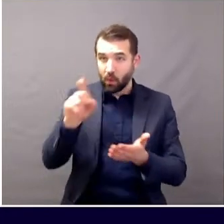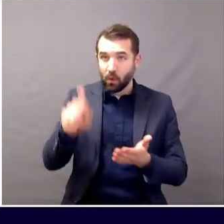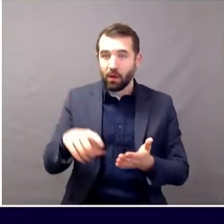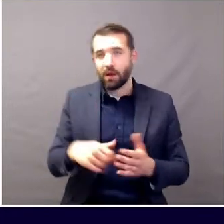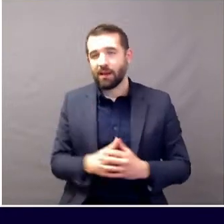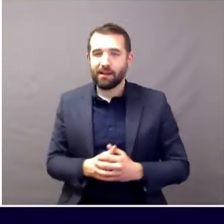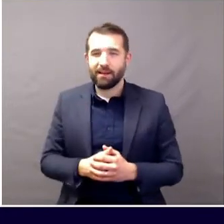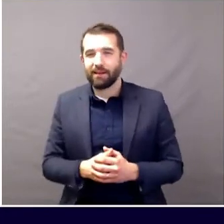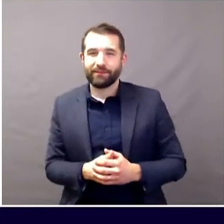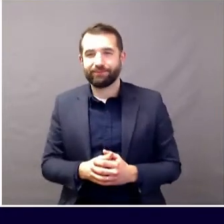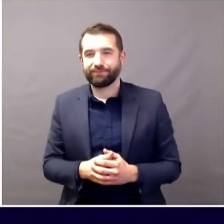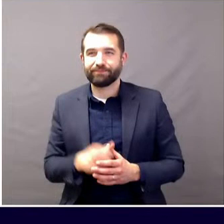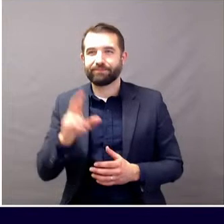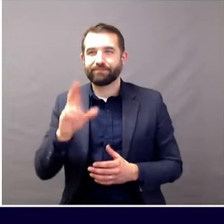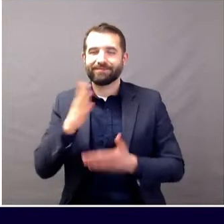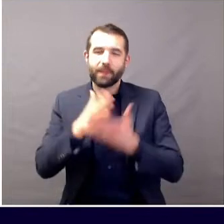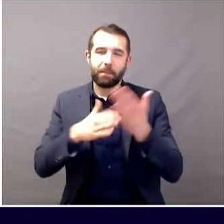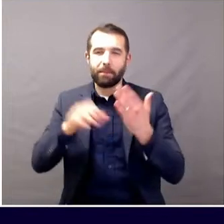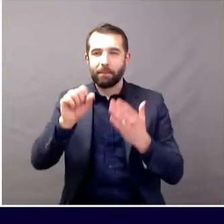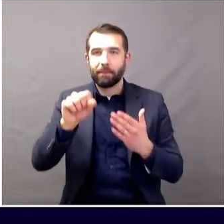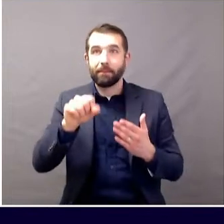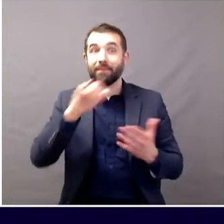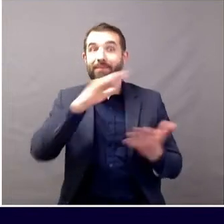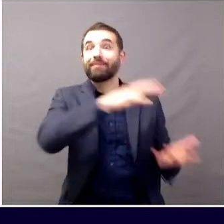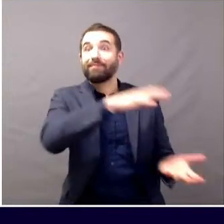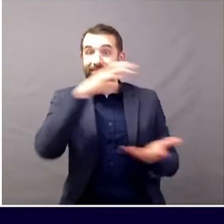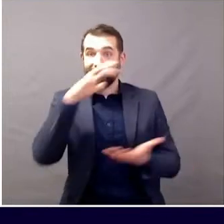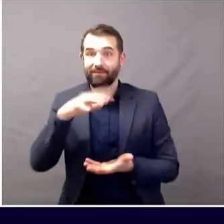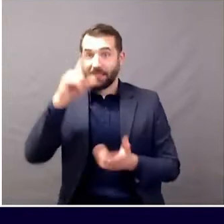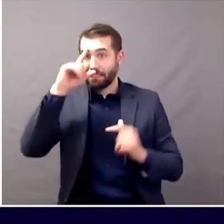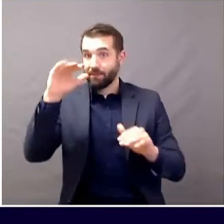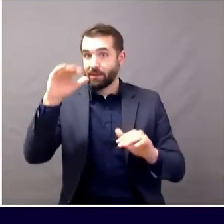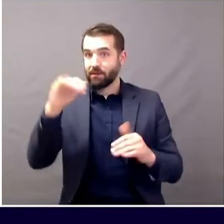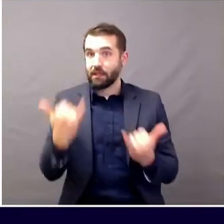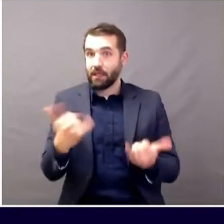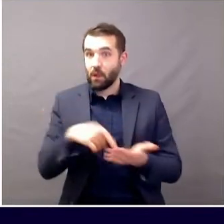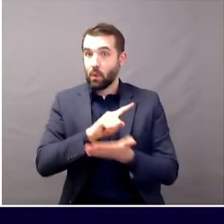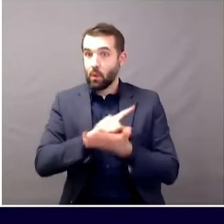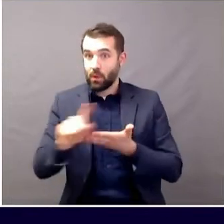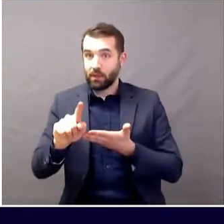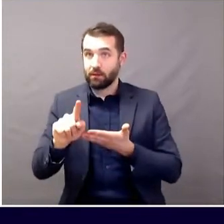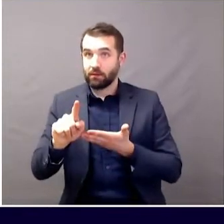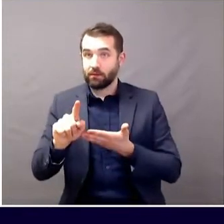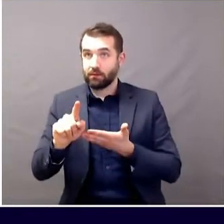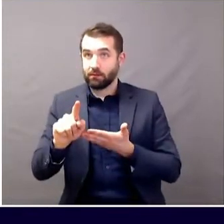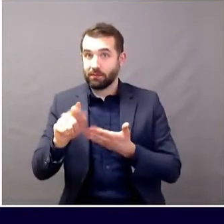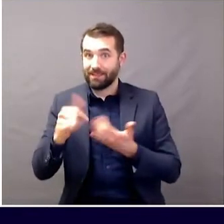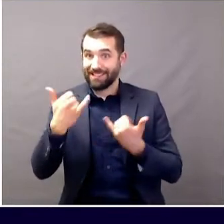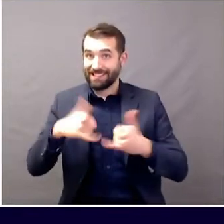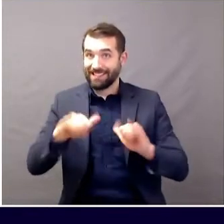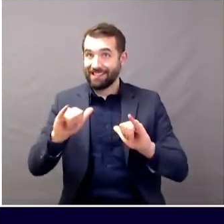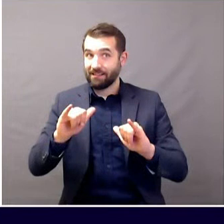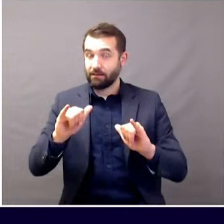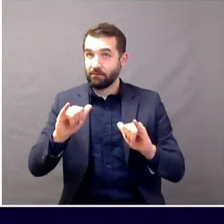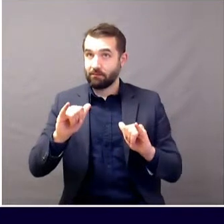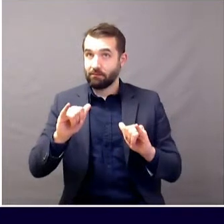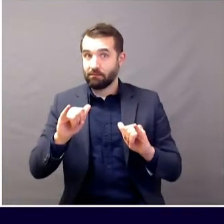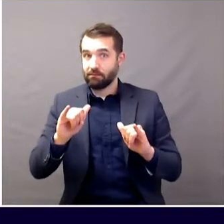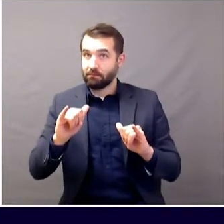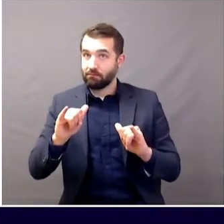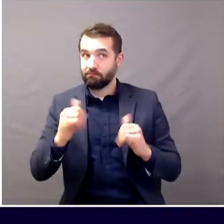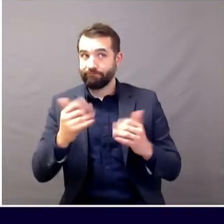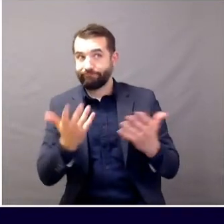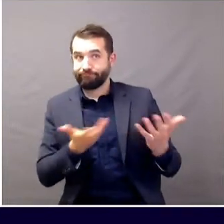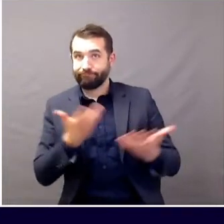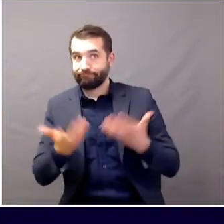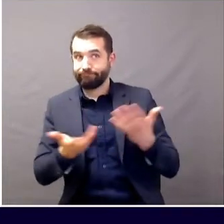So is the shipment that you're expecting this week, is that also less than what you were anticipating, or is it about the same? No, it